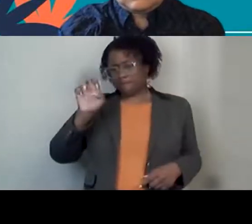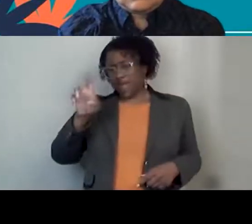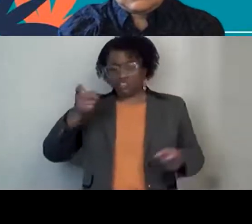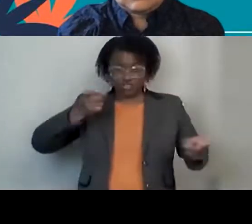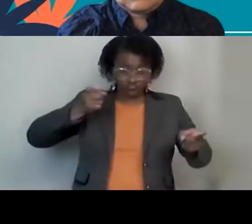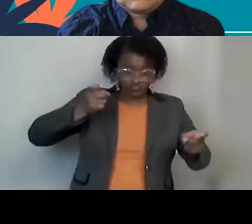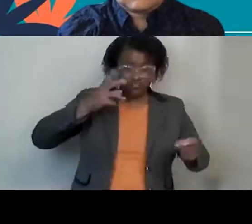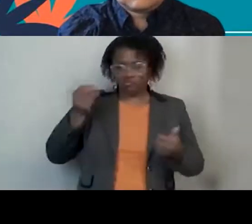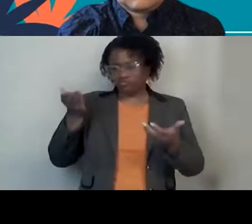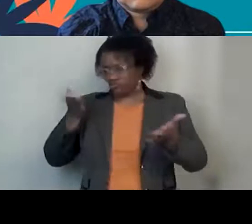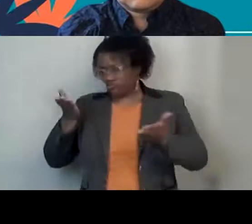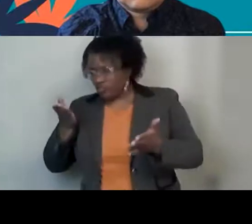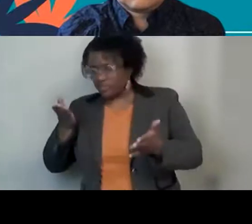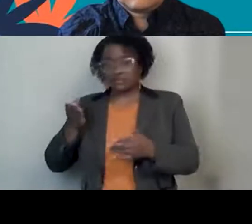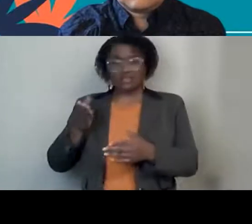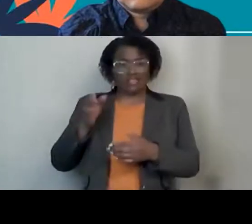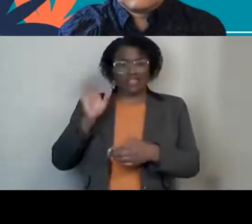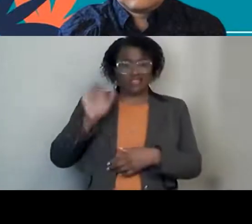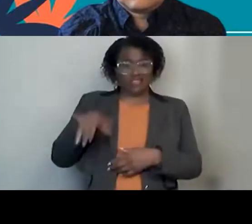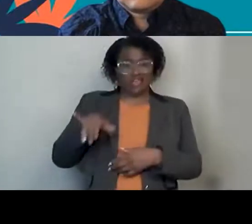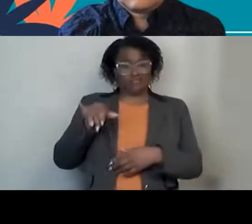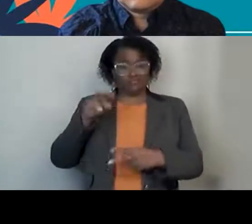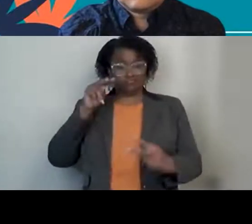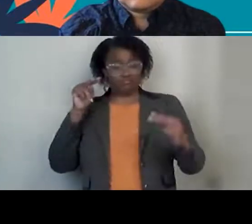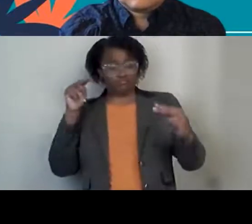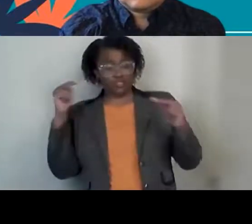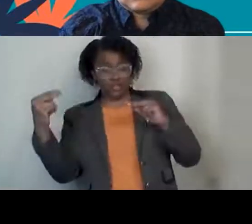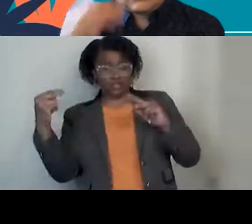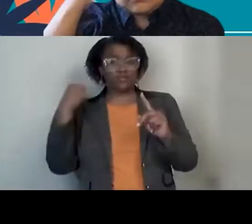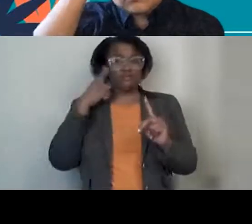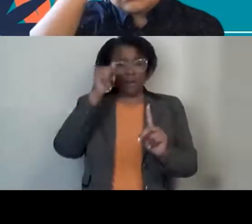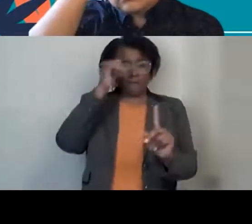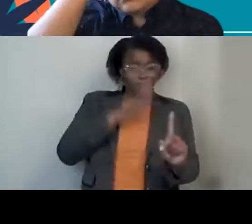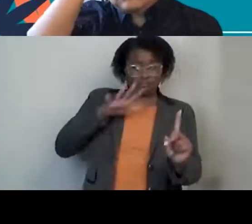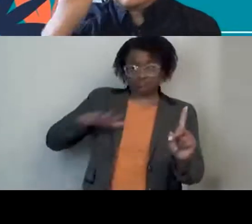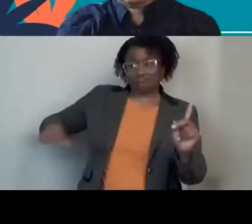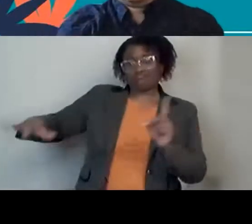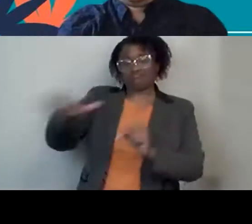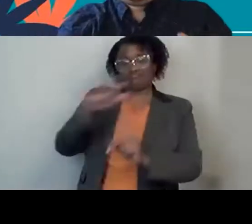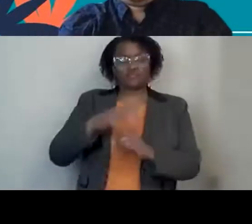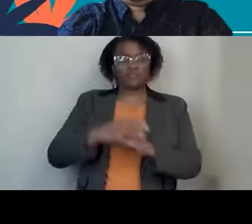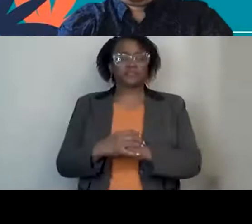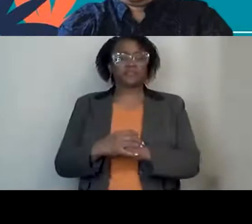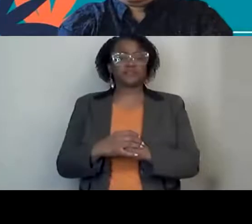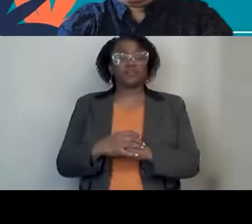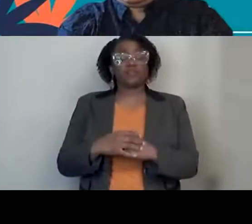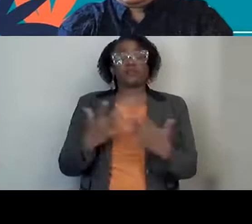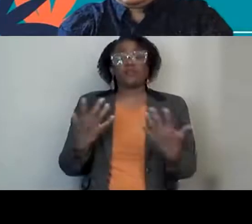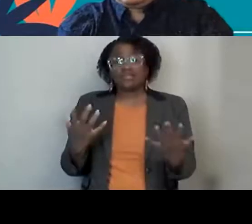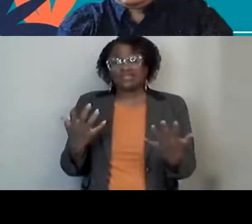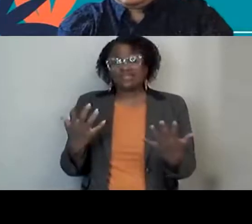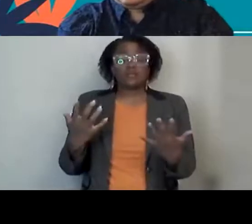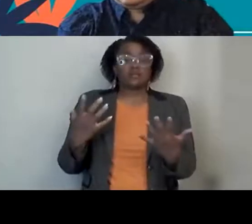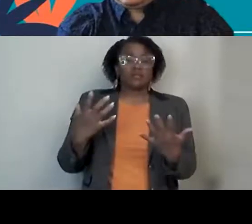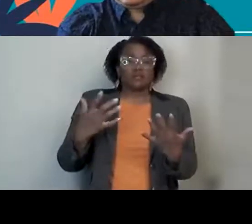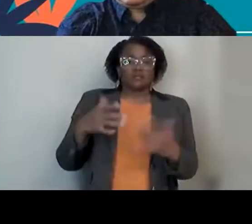and femmes and gender non-conforming people, between men and land, and between nation to nation.